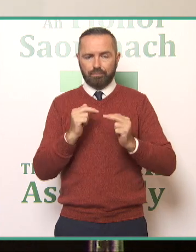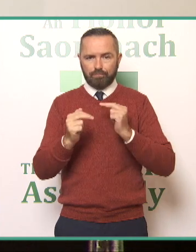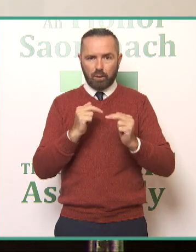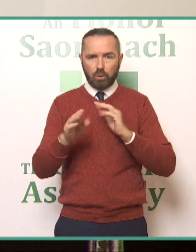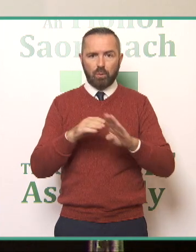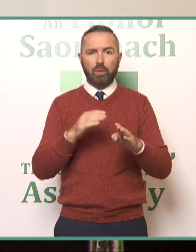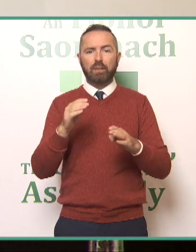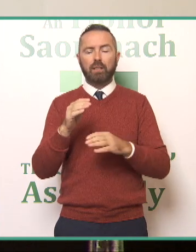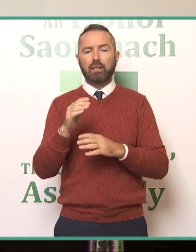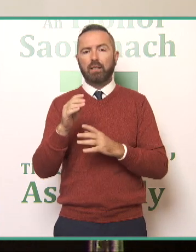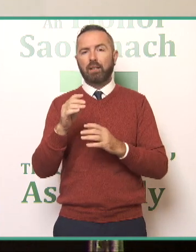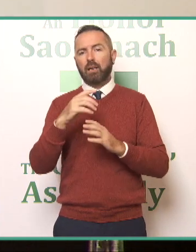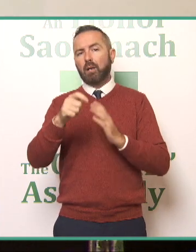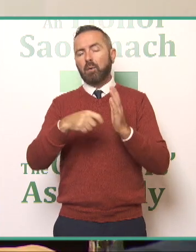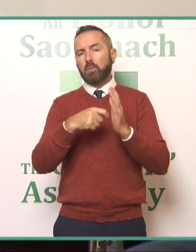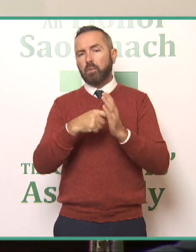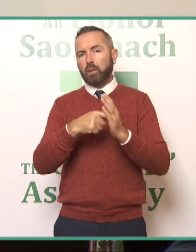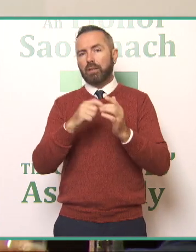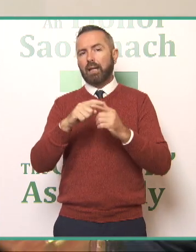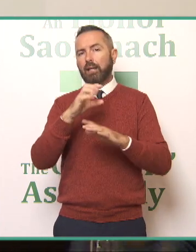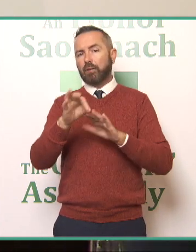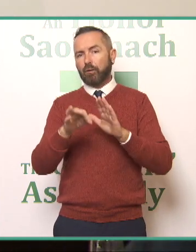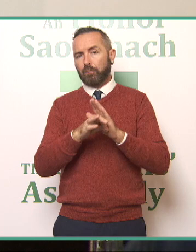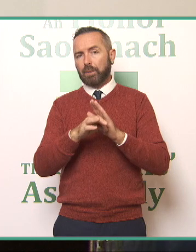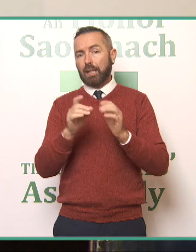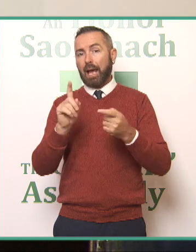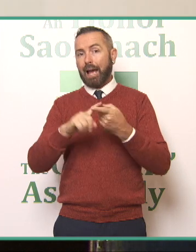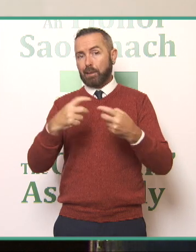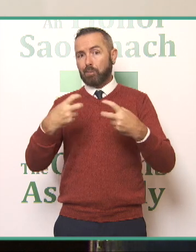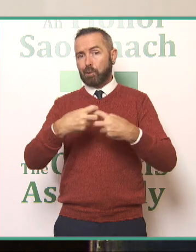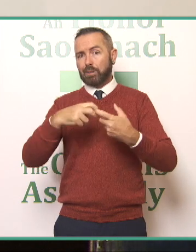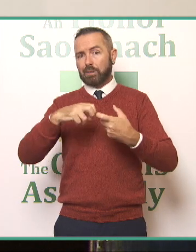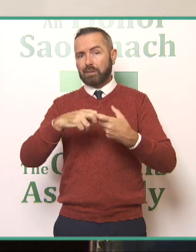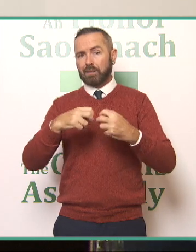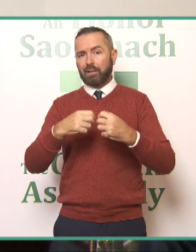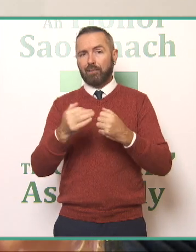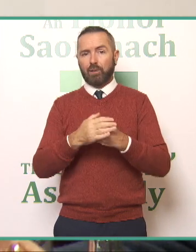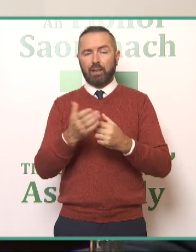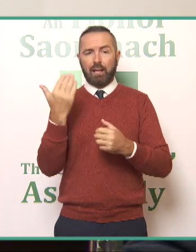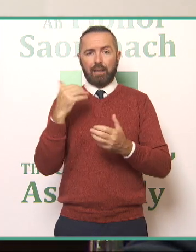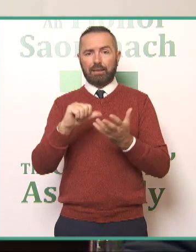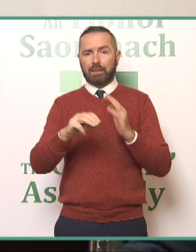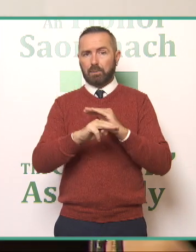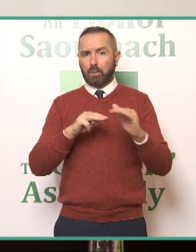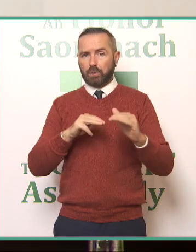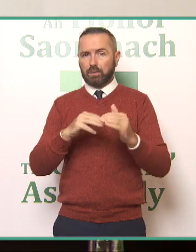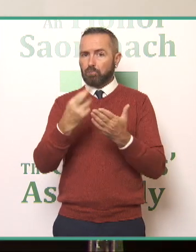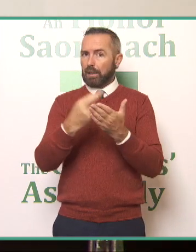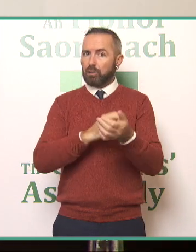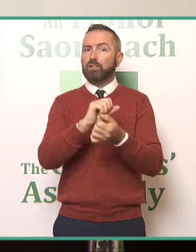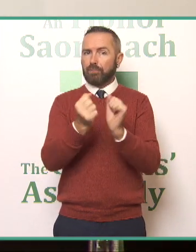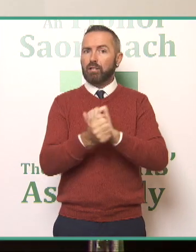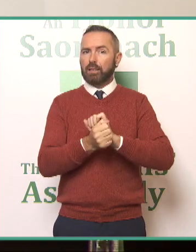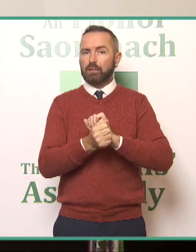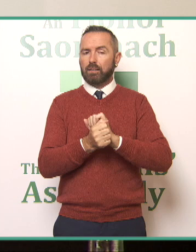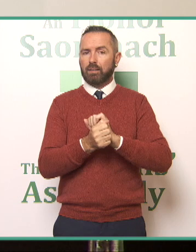months, we first had to make a situation where the regulations in Brussels were changed in negotiations in 2018 and 19. The articles in the